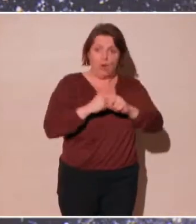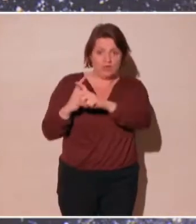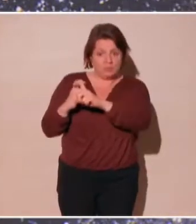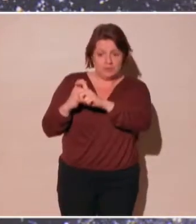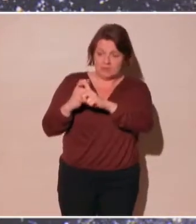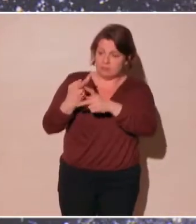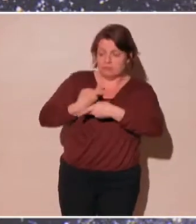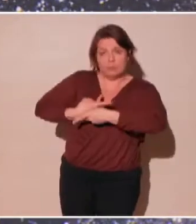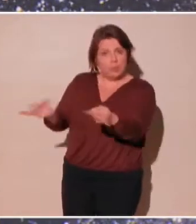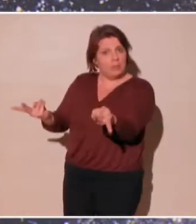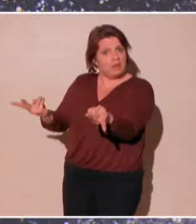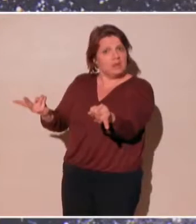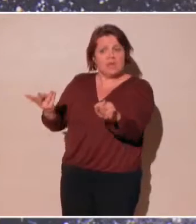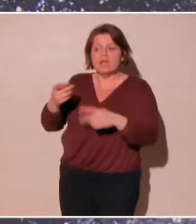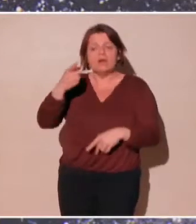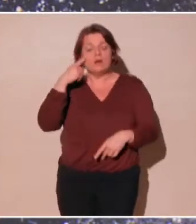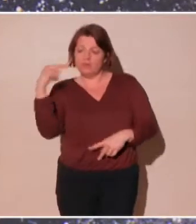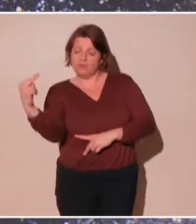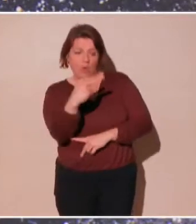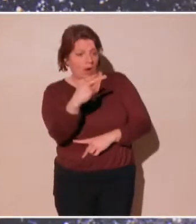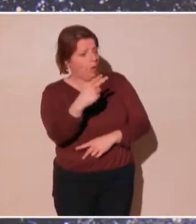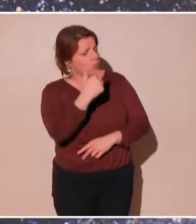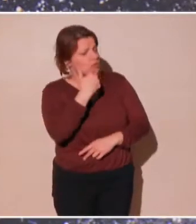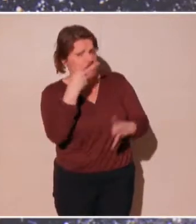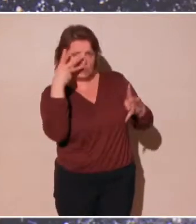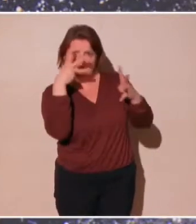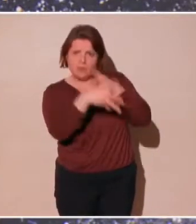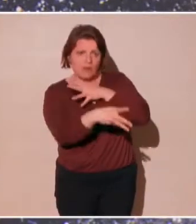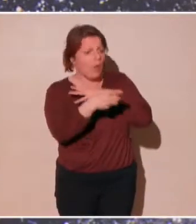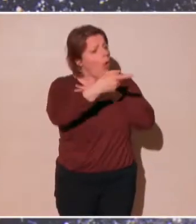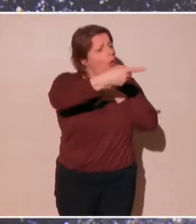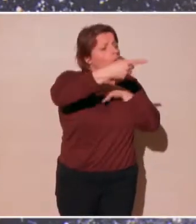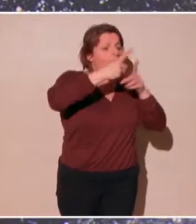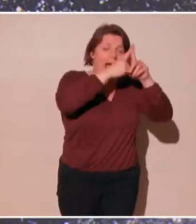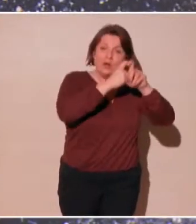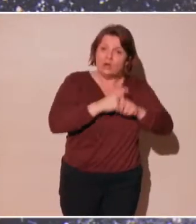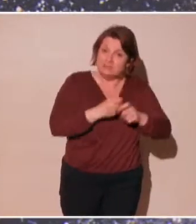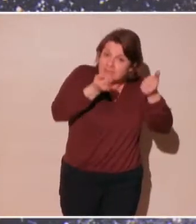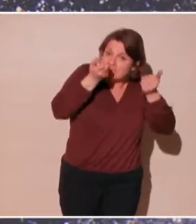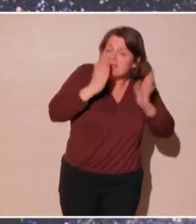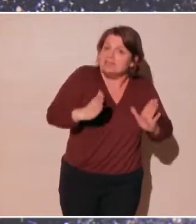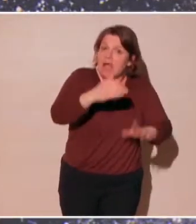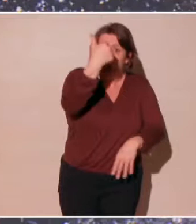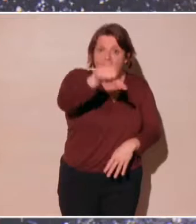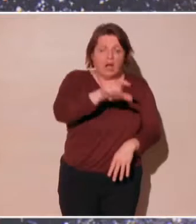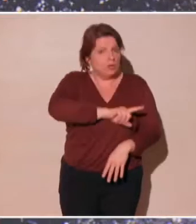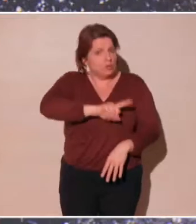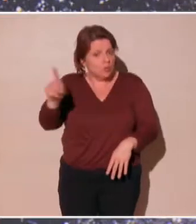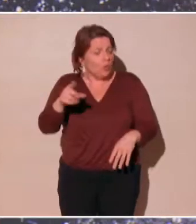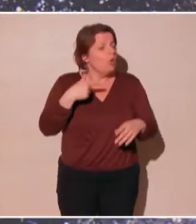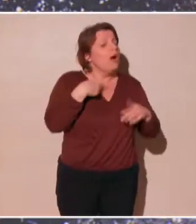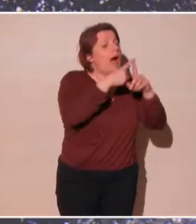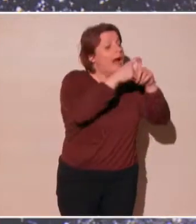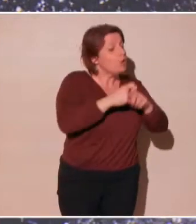transparent, make all algorithms public, trace their bias, not allow them to have the monopoly